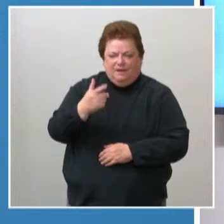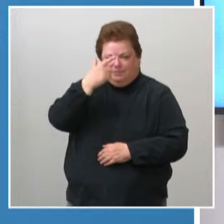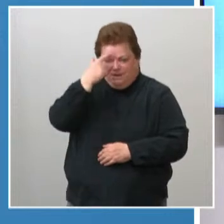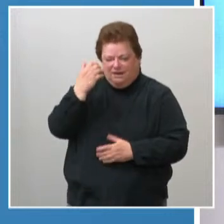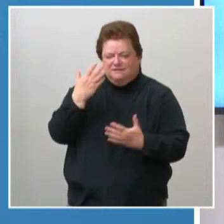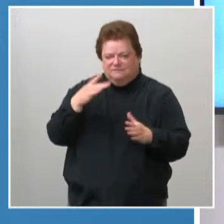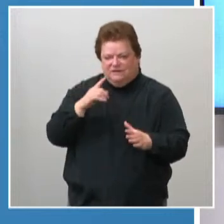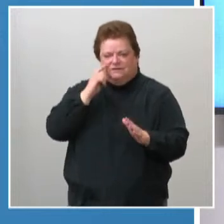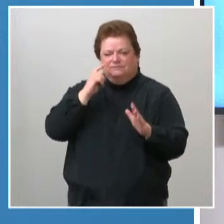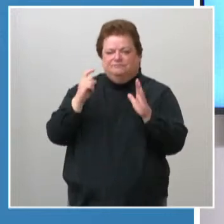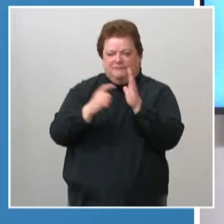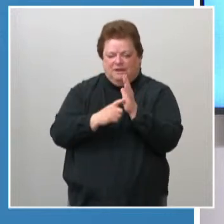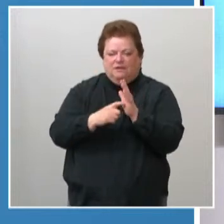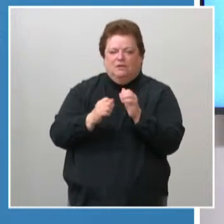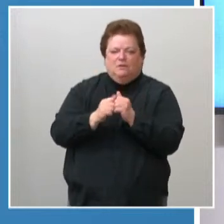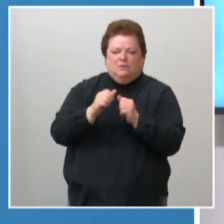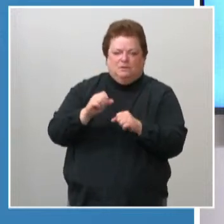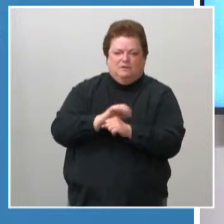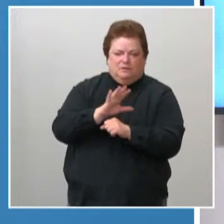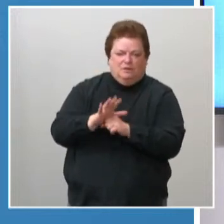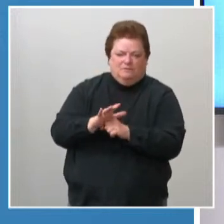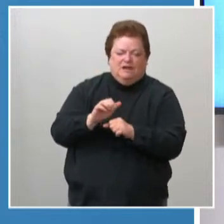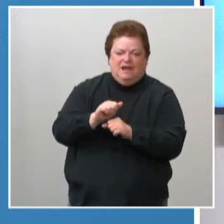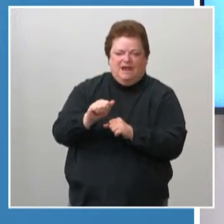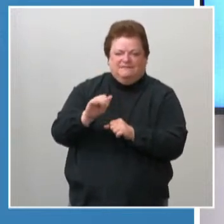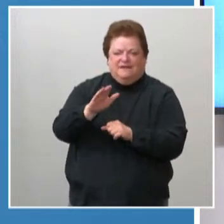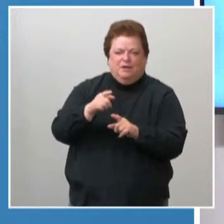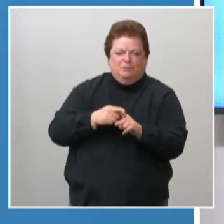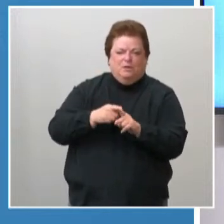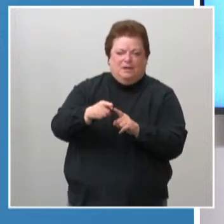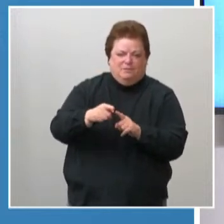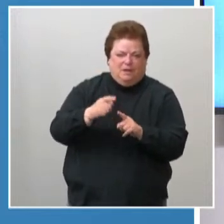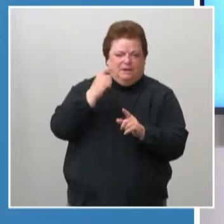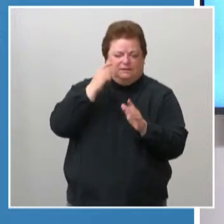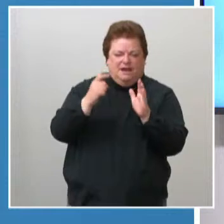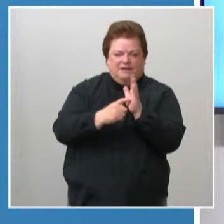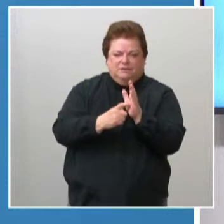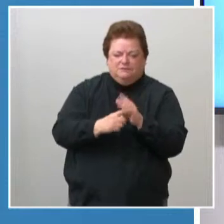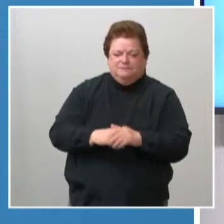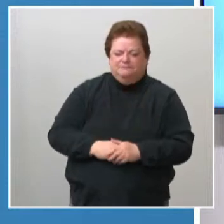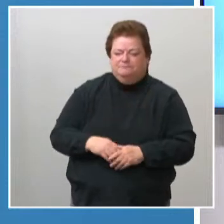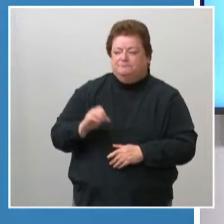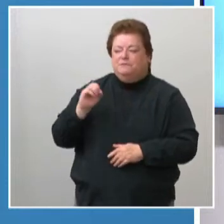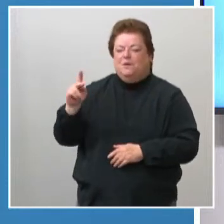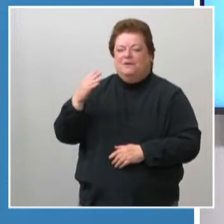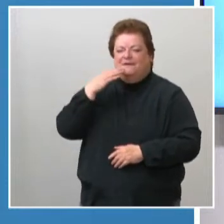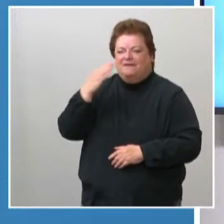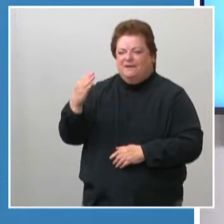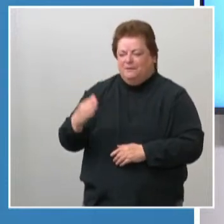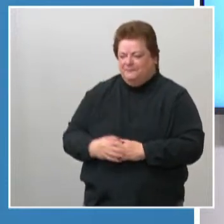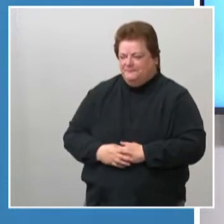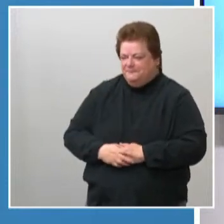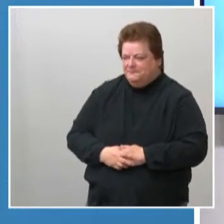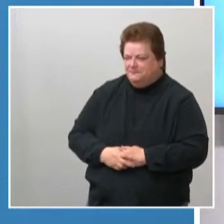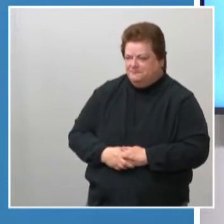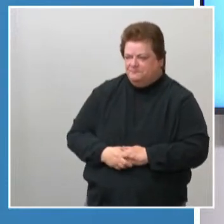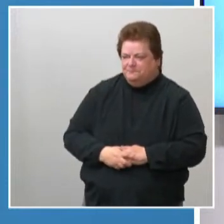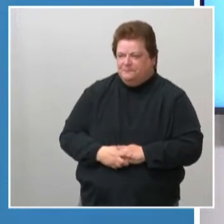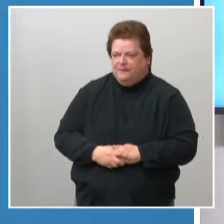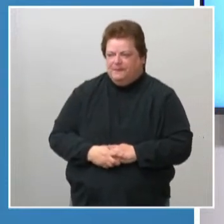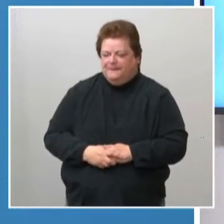been diagnosed with COVID as a primary diagnosis. Okay, great. Thank you. Yep.